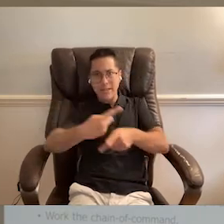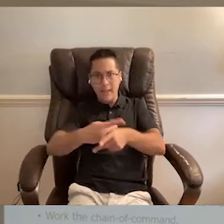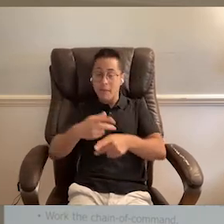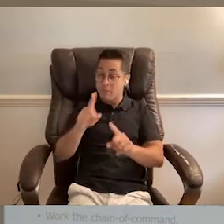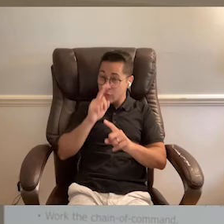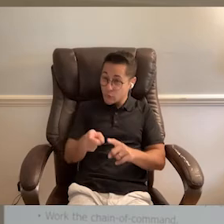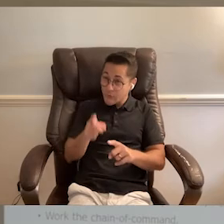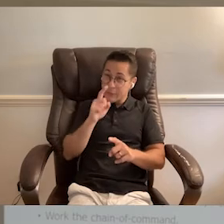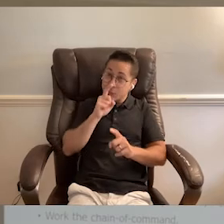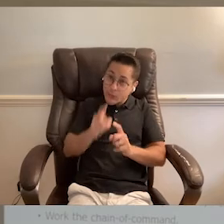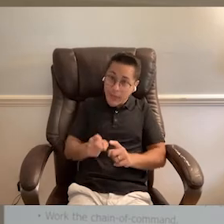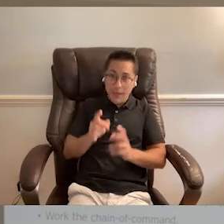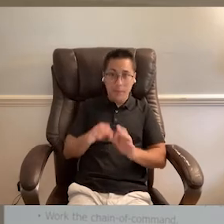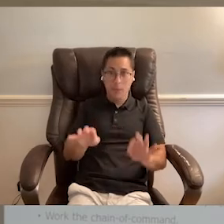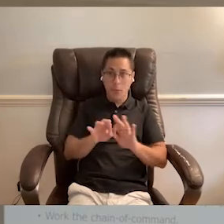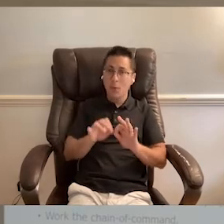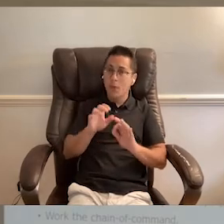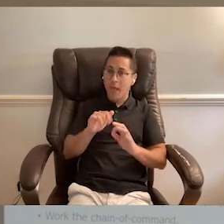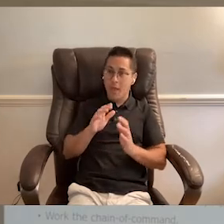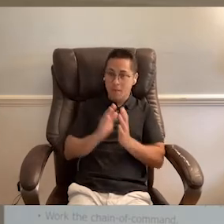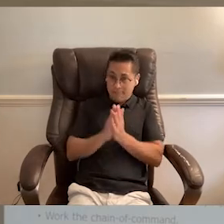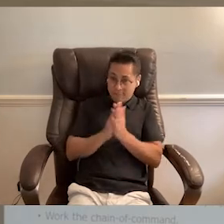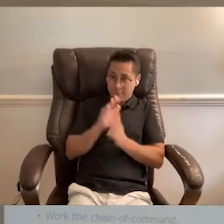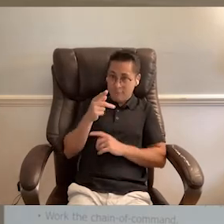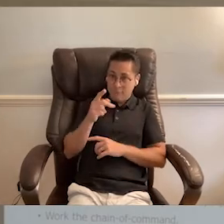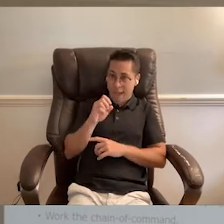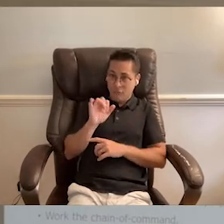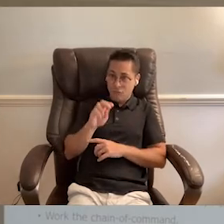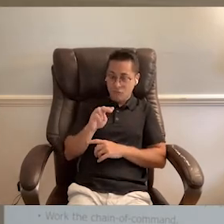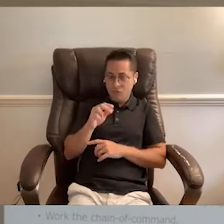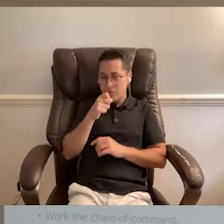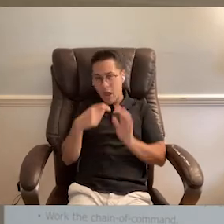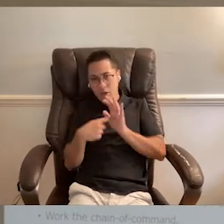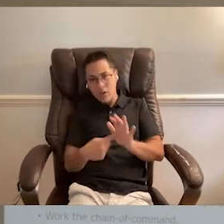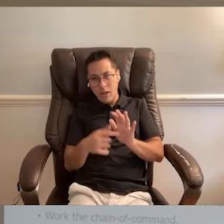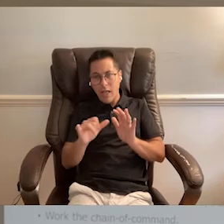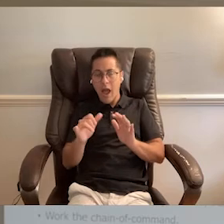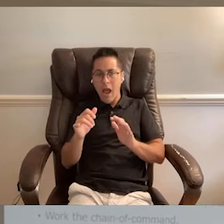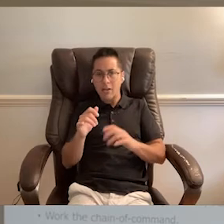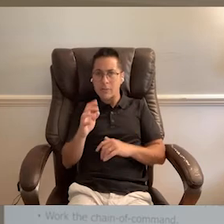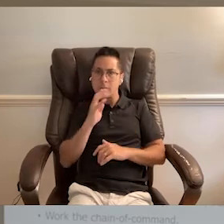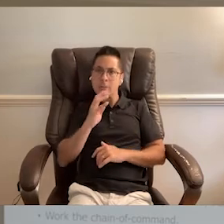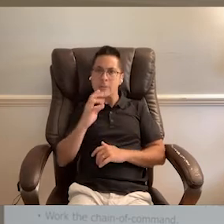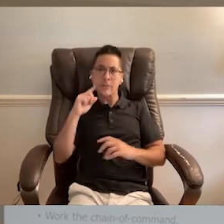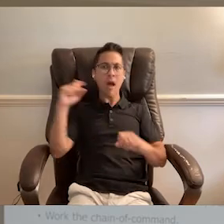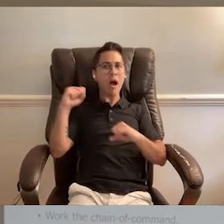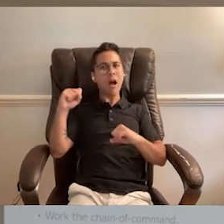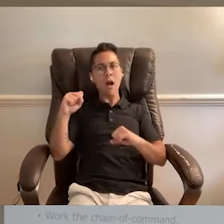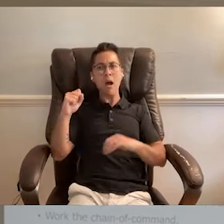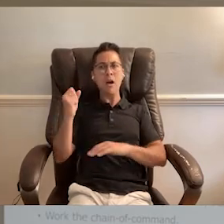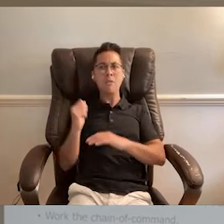that your passion doesn't come across as raised voices, okay? You need to bring the voices